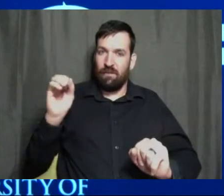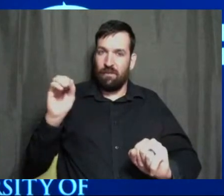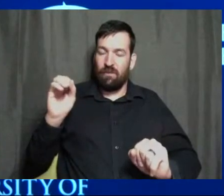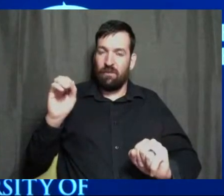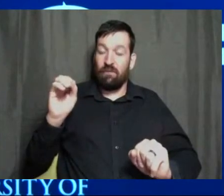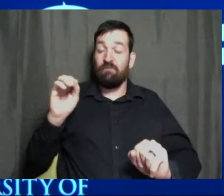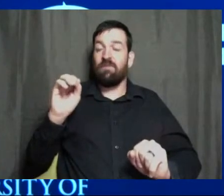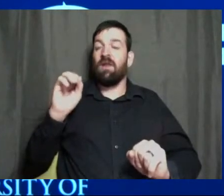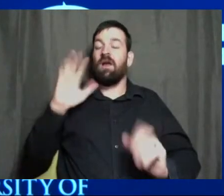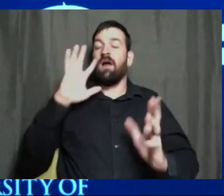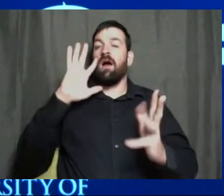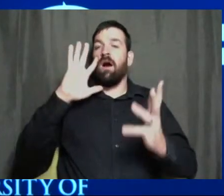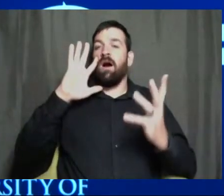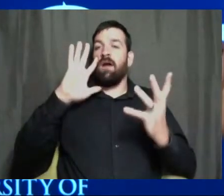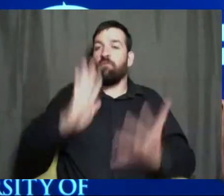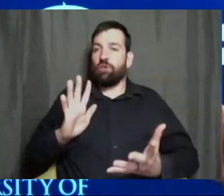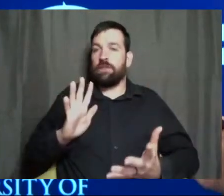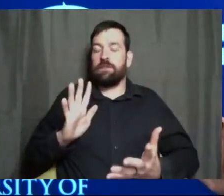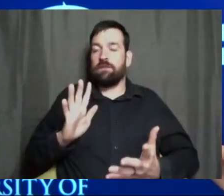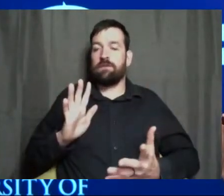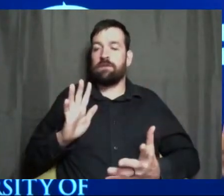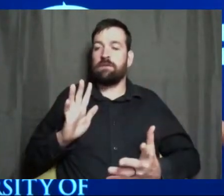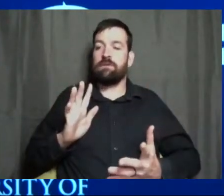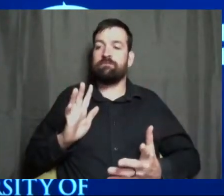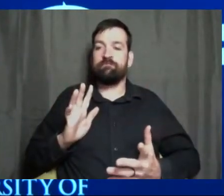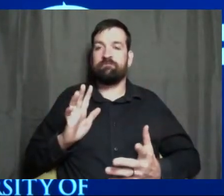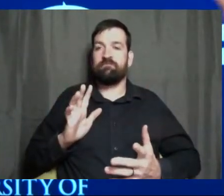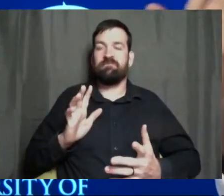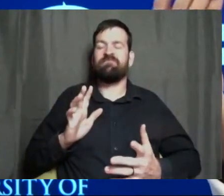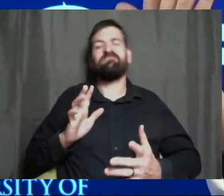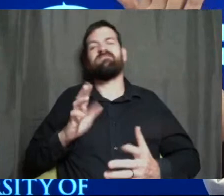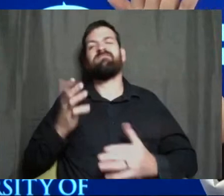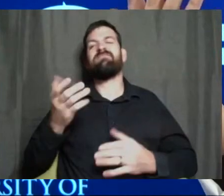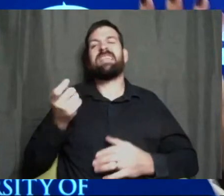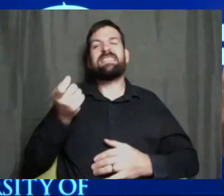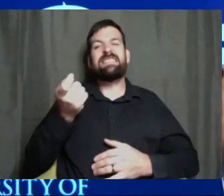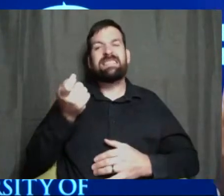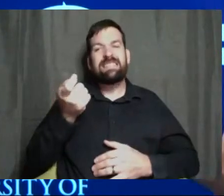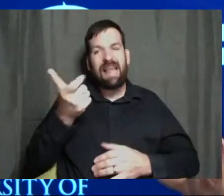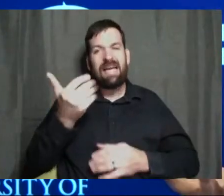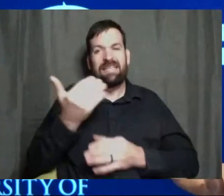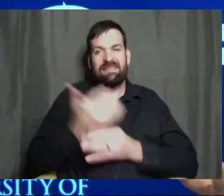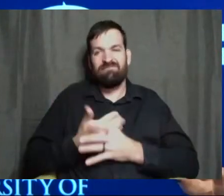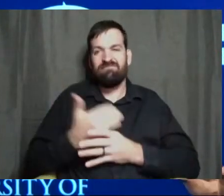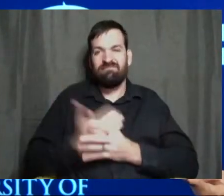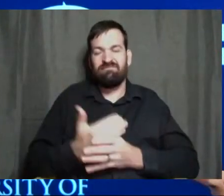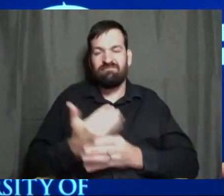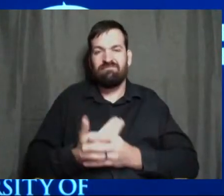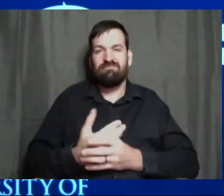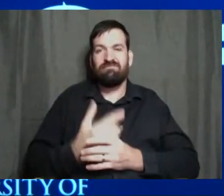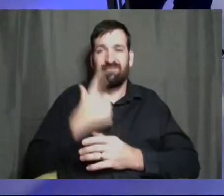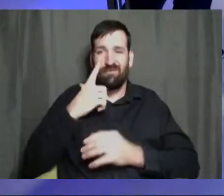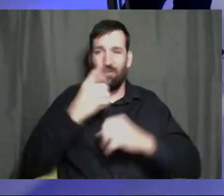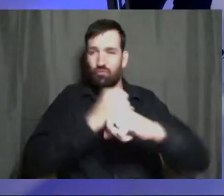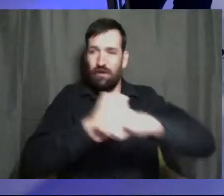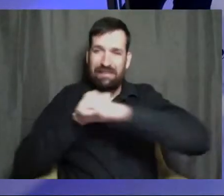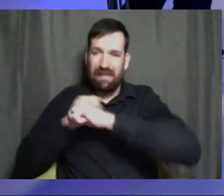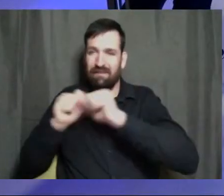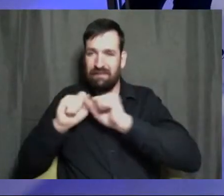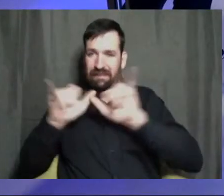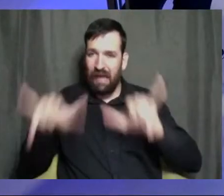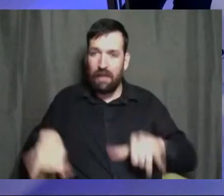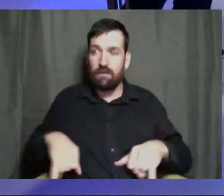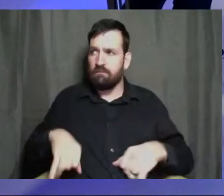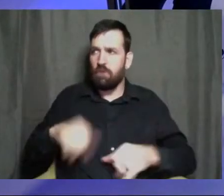unfortunate that we don't extend that same slight inconvenience to protecting our society. But we stop at red lights to protect other We